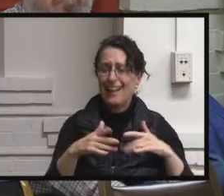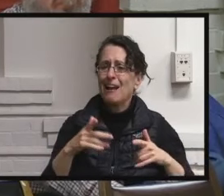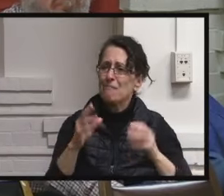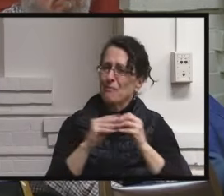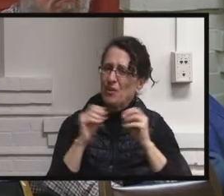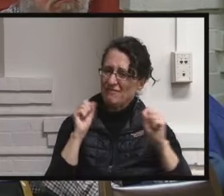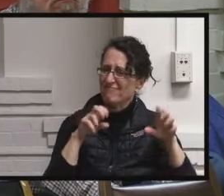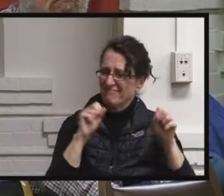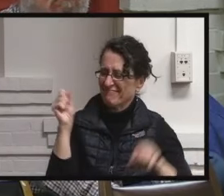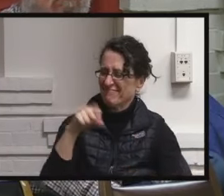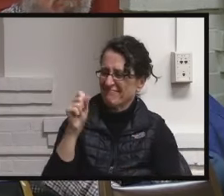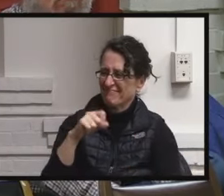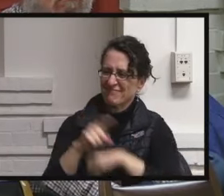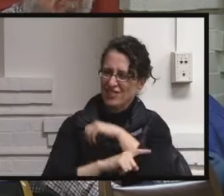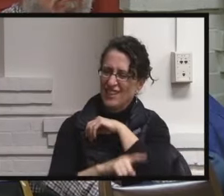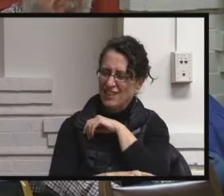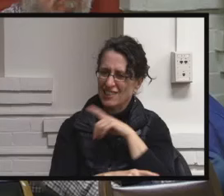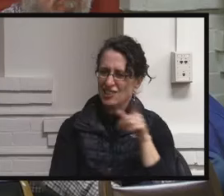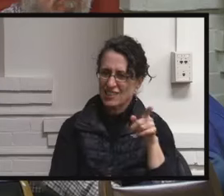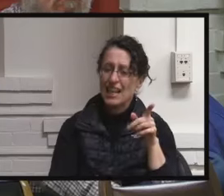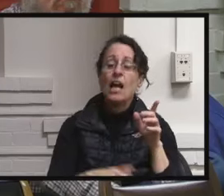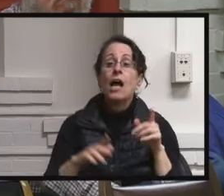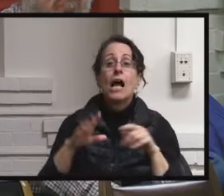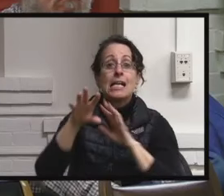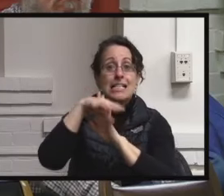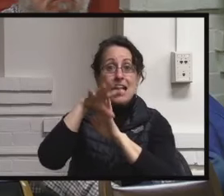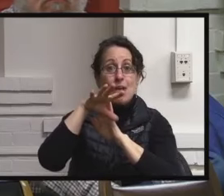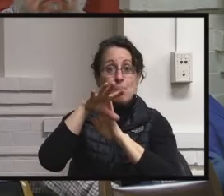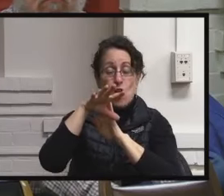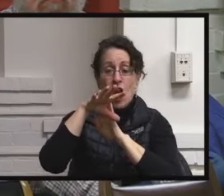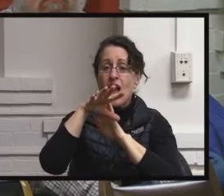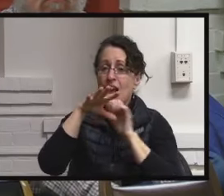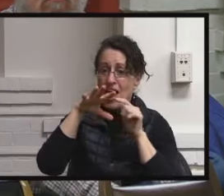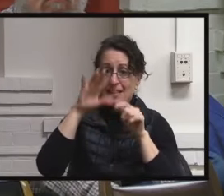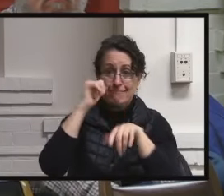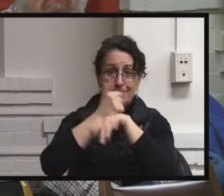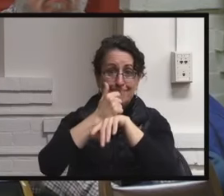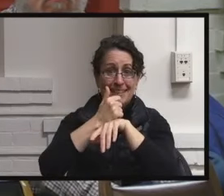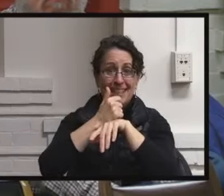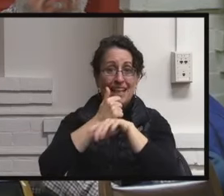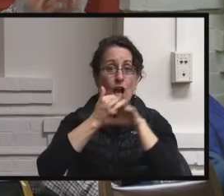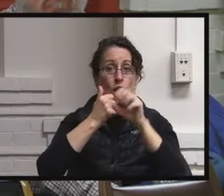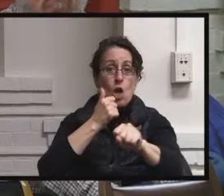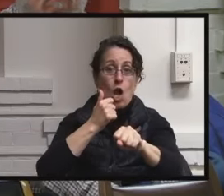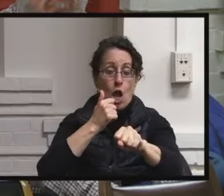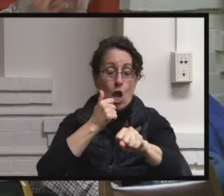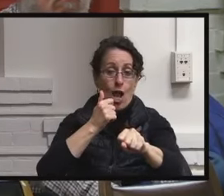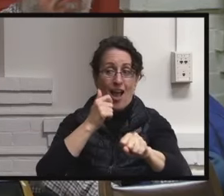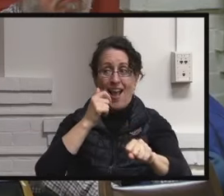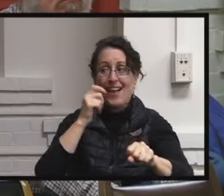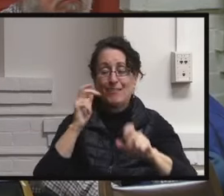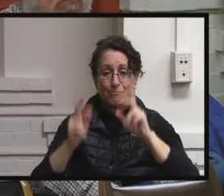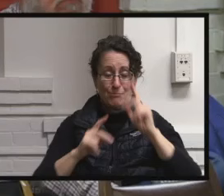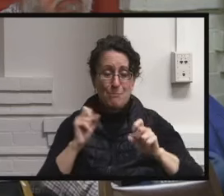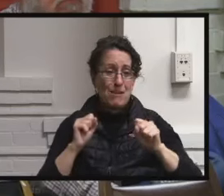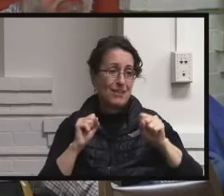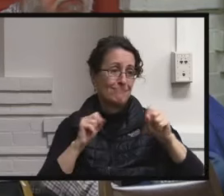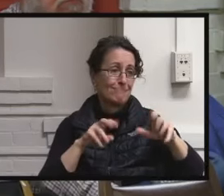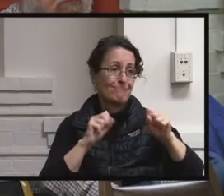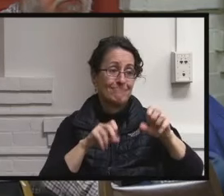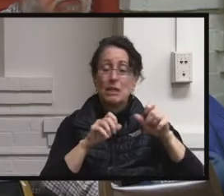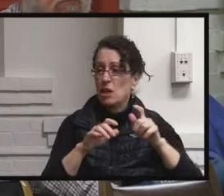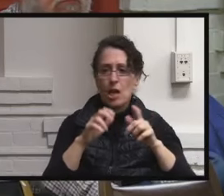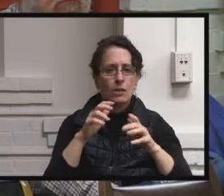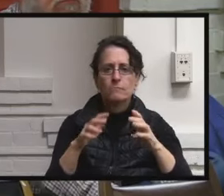of the town, and there have been a couple instances that there was obvious trash and the guilty parties